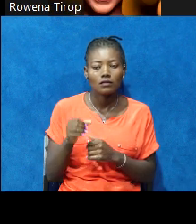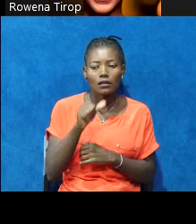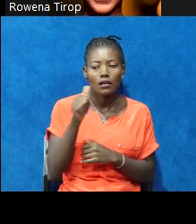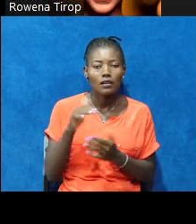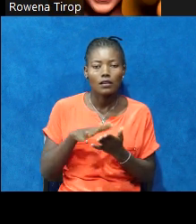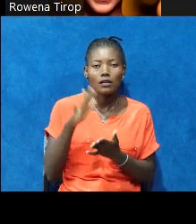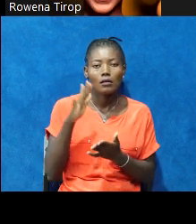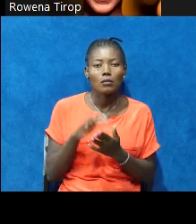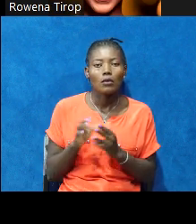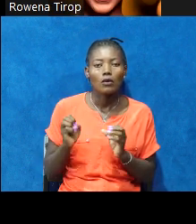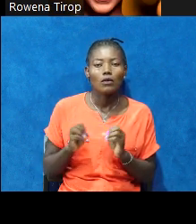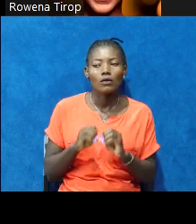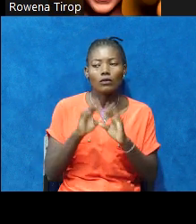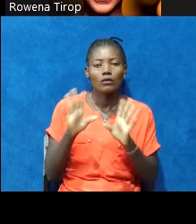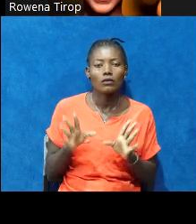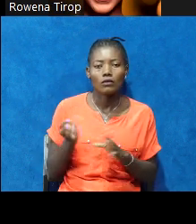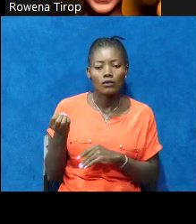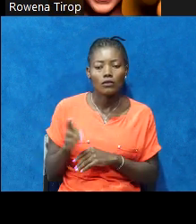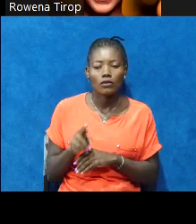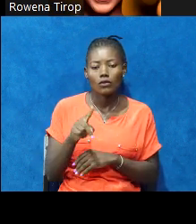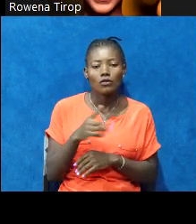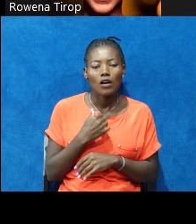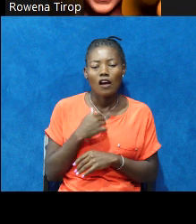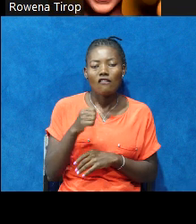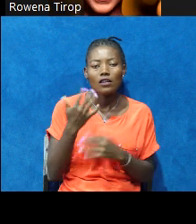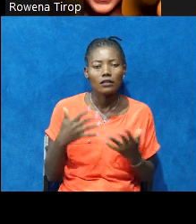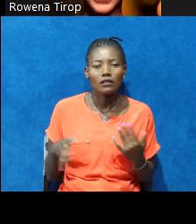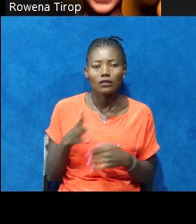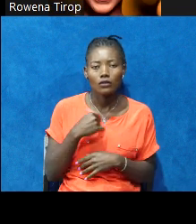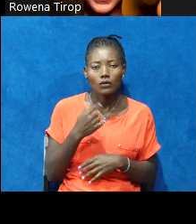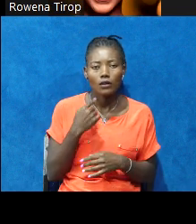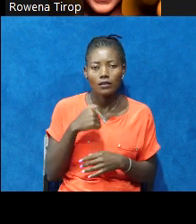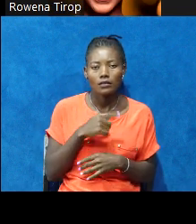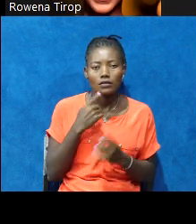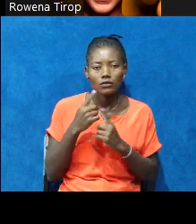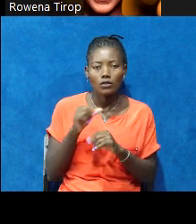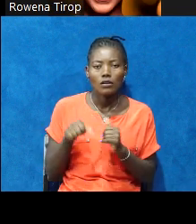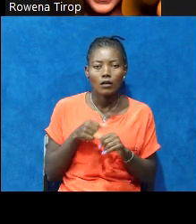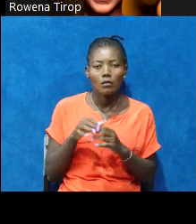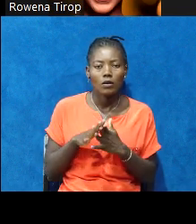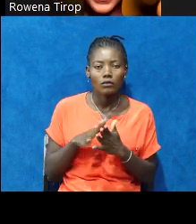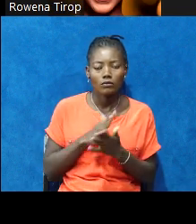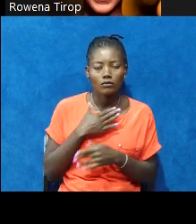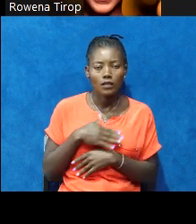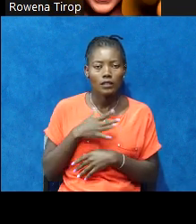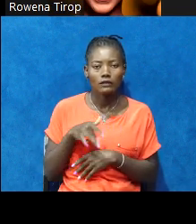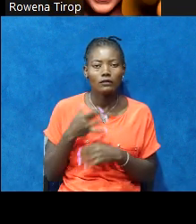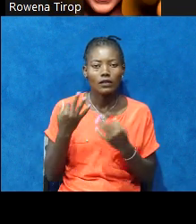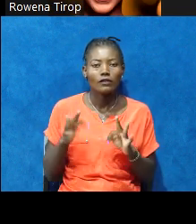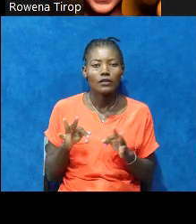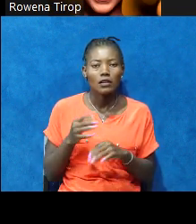If you need any more, you know, further clarification, if you have anything you'd like us to talk about more, please feel free to reach out.